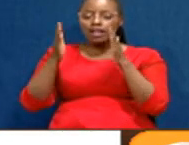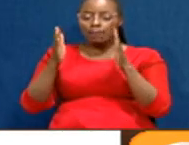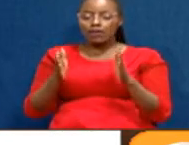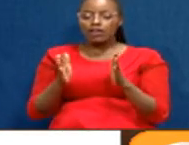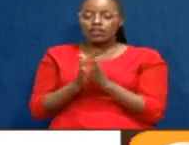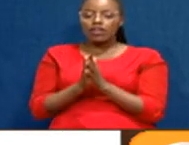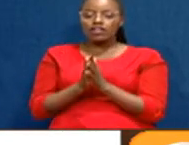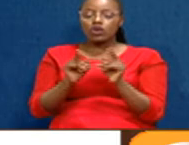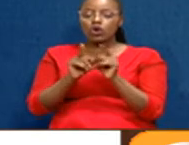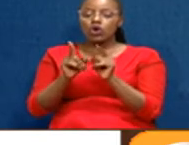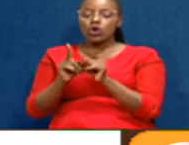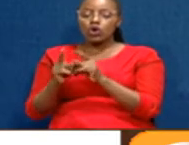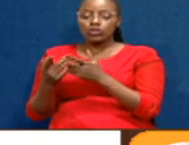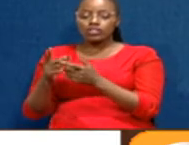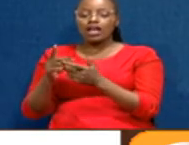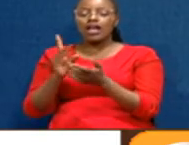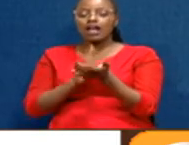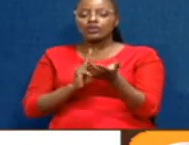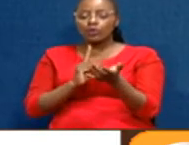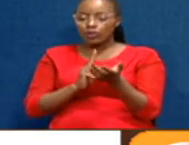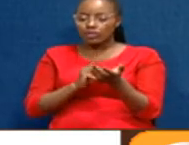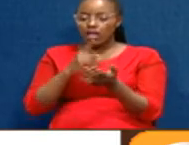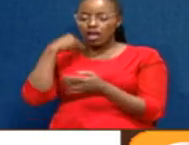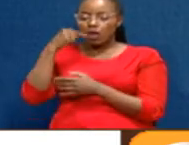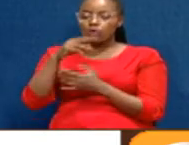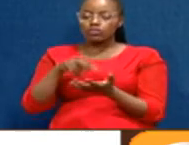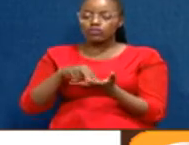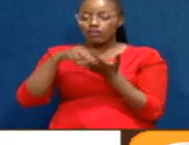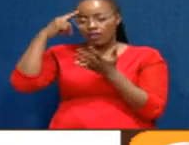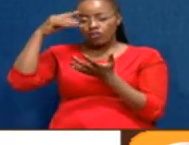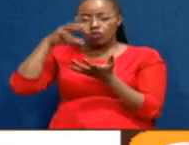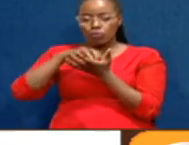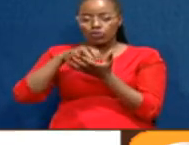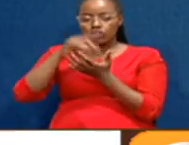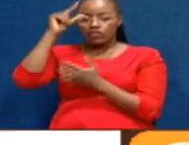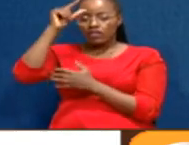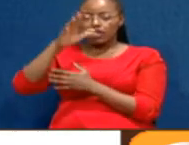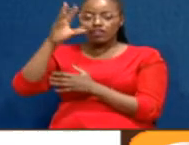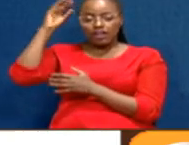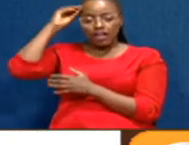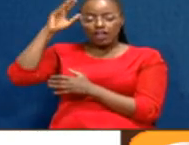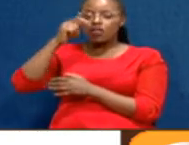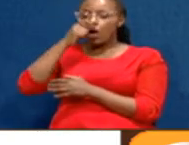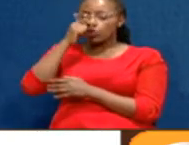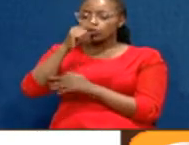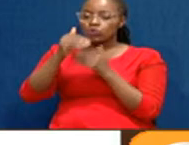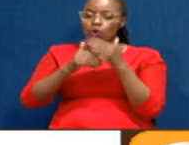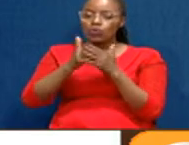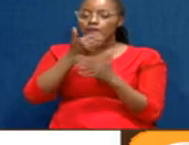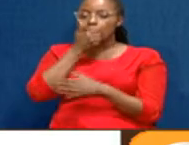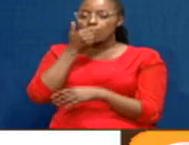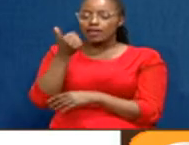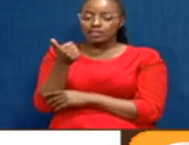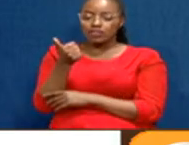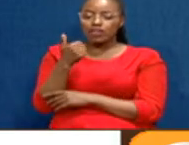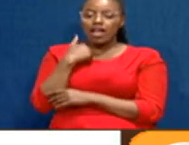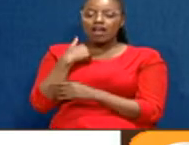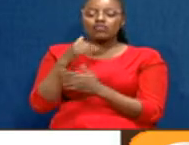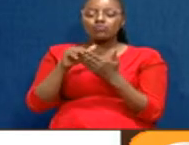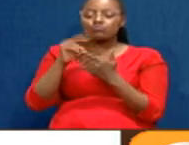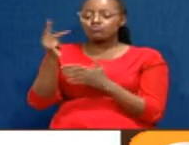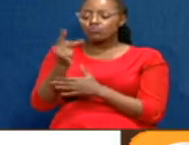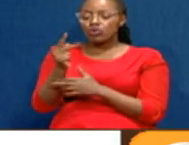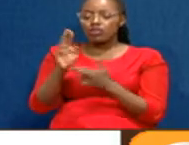and Daktari, who is vying for the position of governor in Kiambu, and I wish you well, they are more